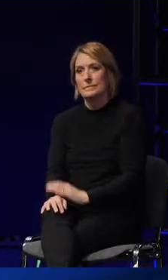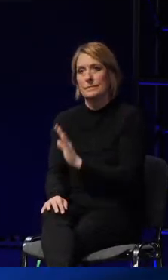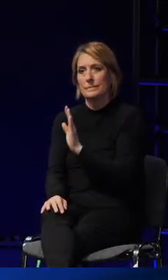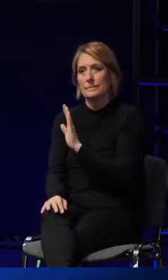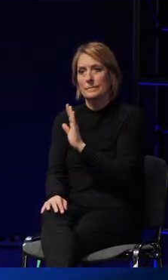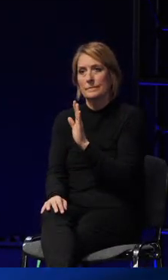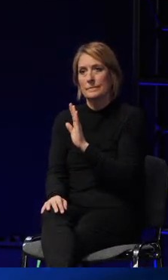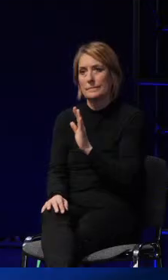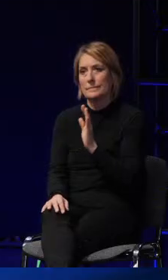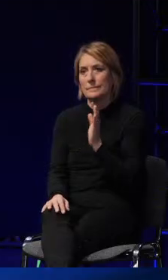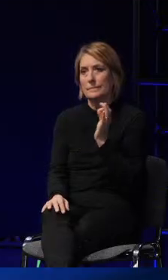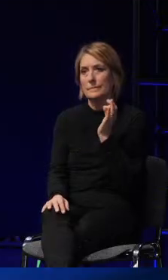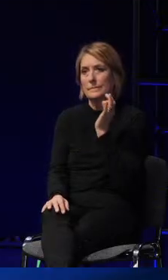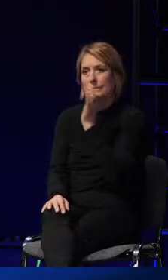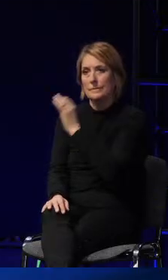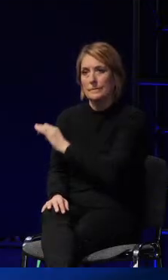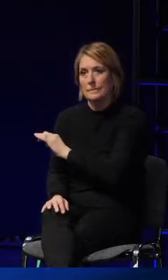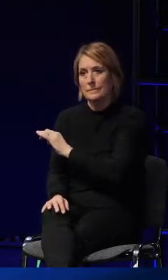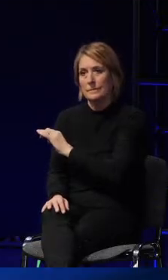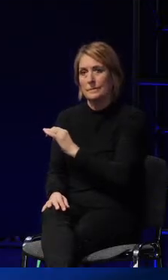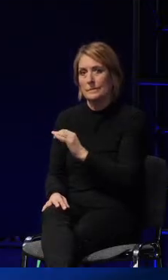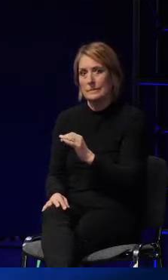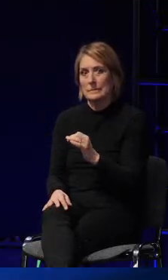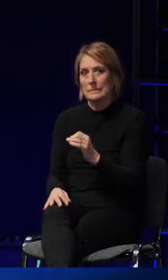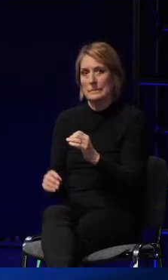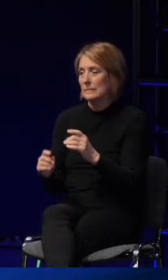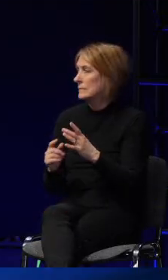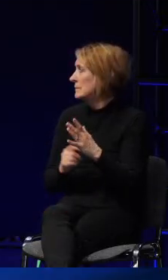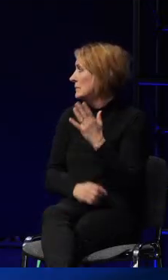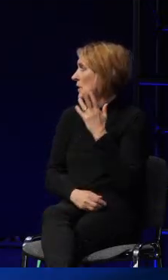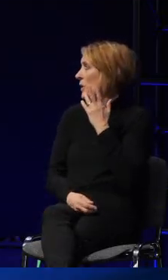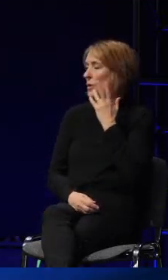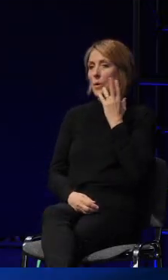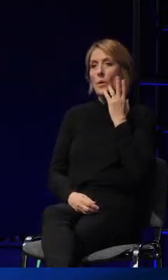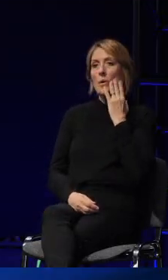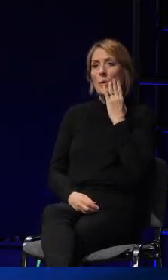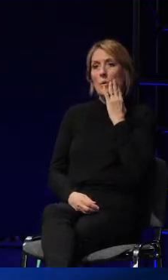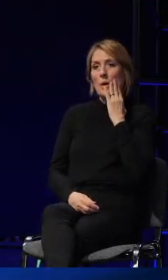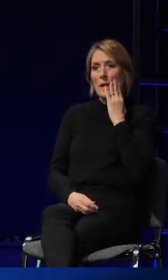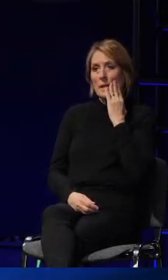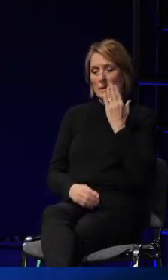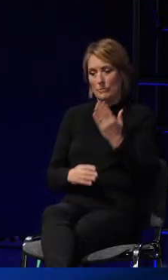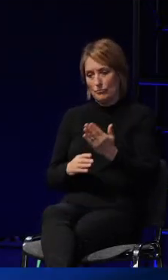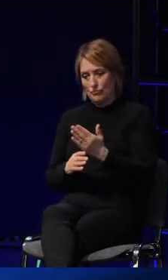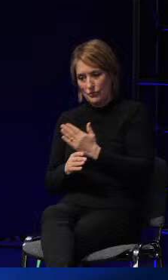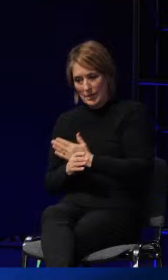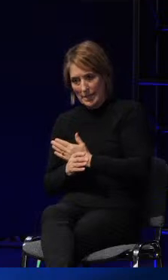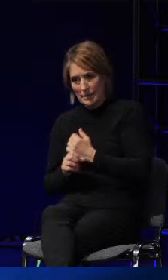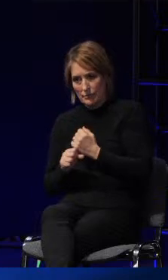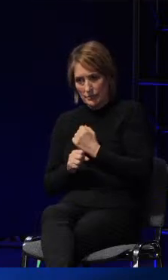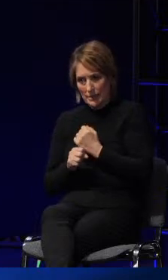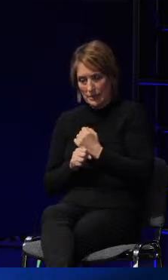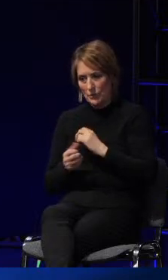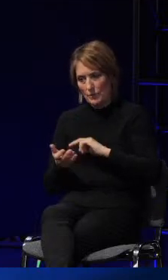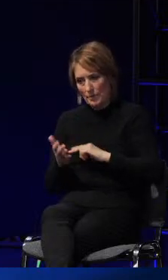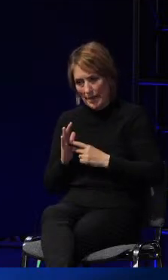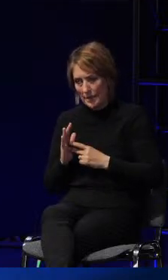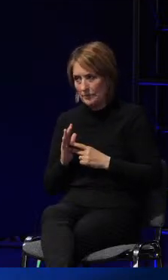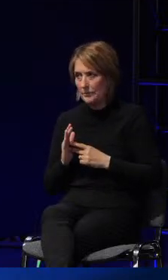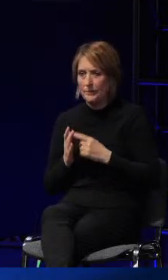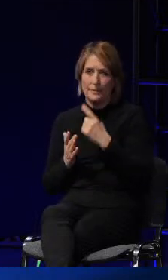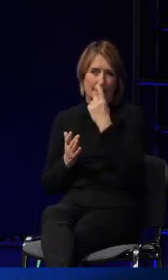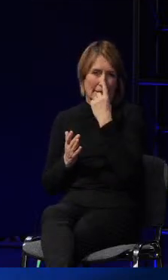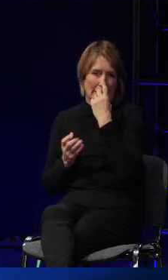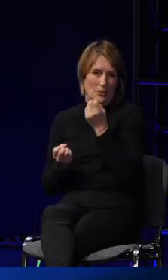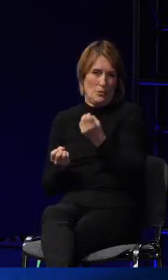Hi, it's a question for Ed again. I was just wondering, when it comes to like pre-production and planning, if we could get more of